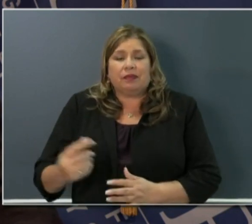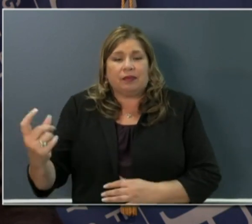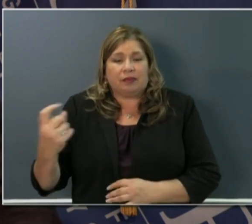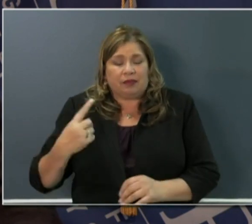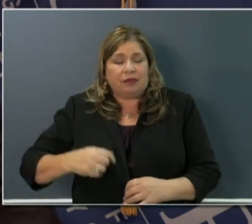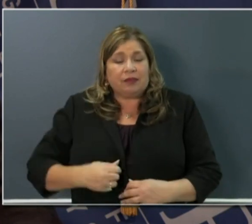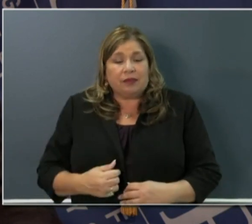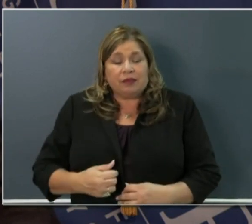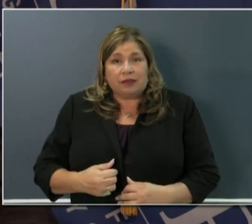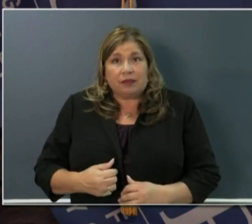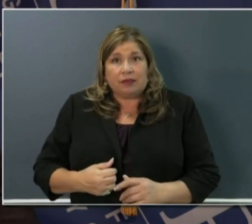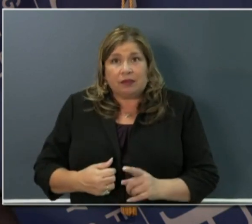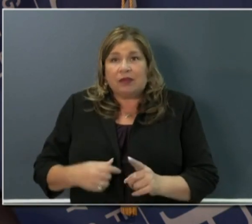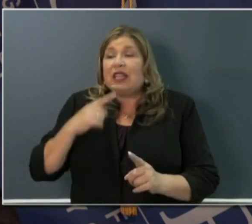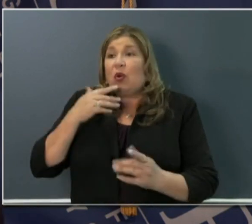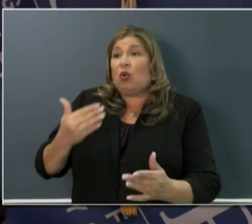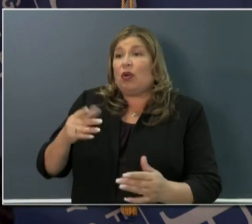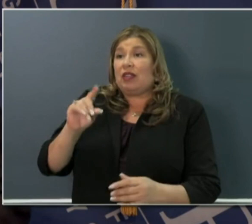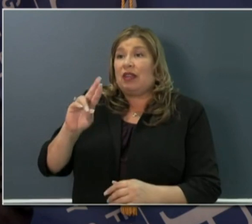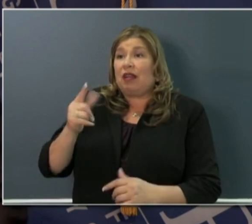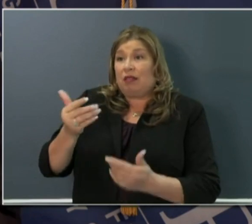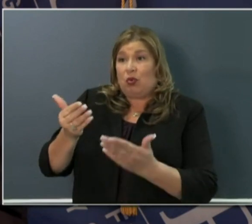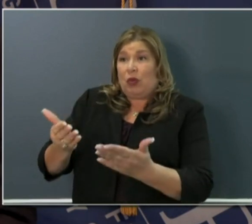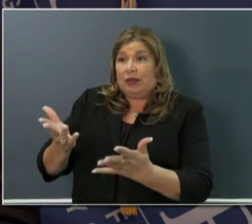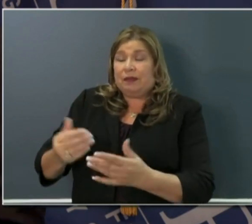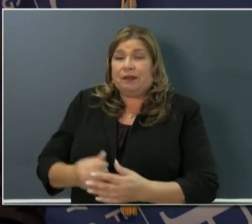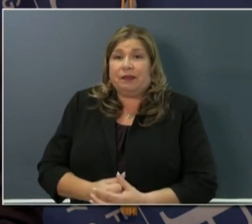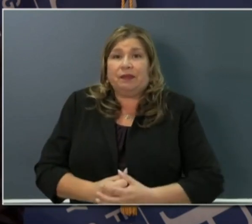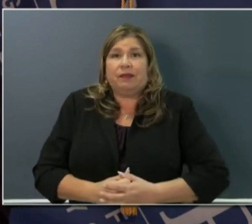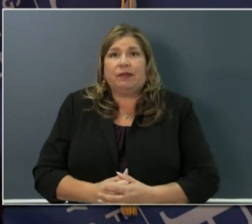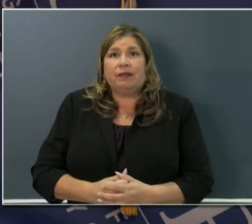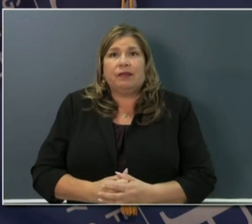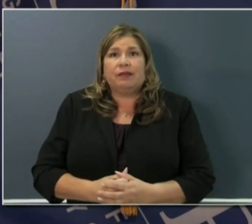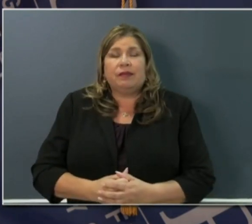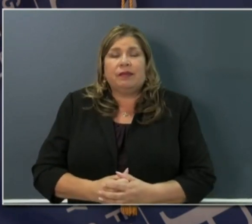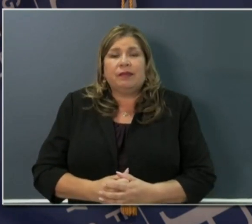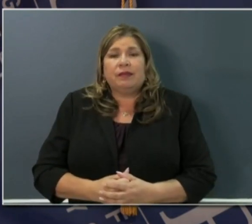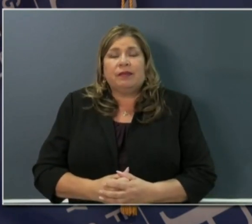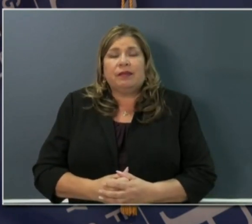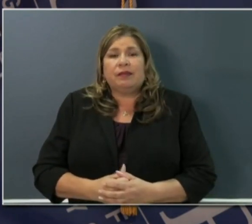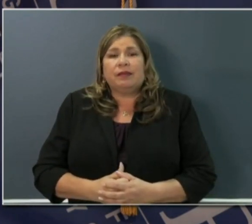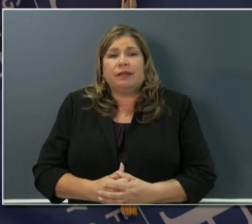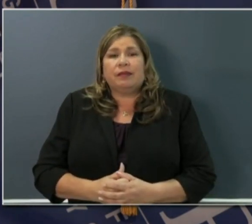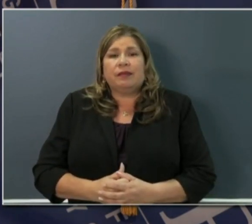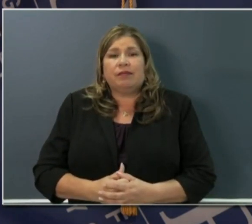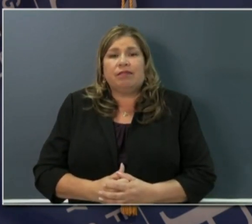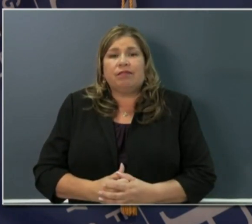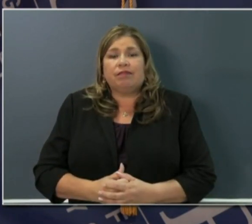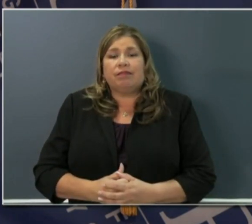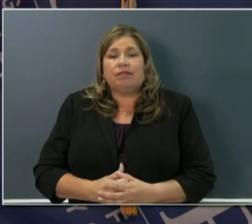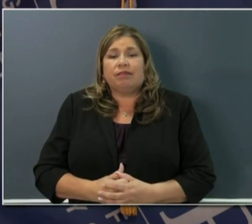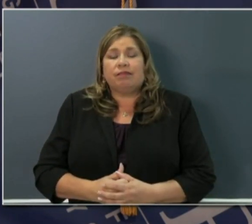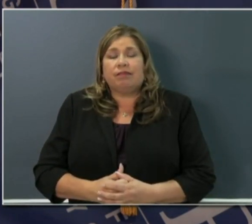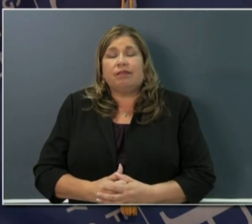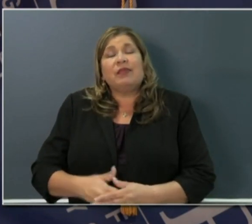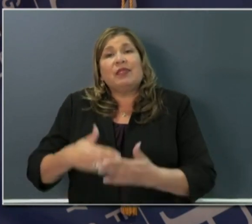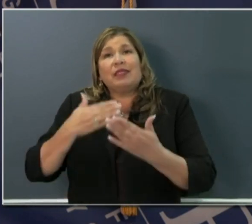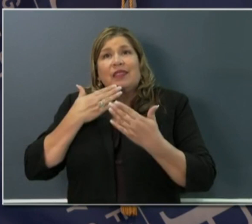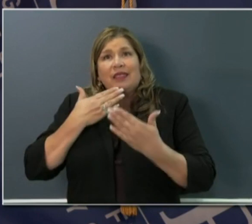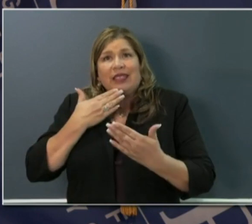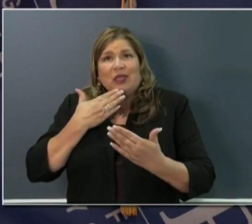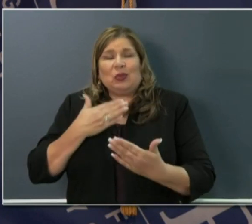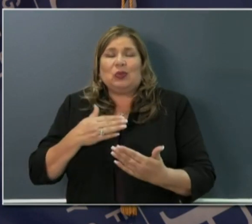Hi, Governor, can you hear me? Oh, yes, Doug, absolutely. Hi, Governor, thank you. And you know, I just want to say also on behalf of my reporting